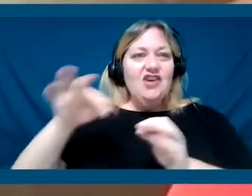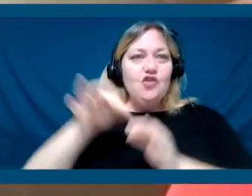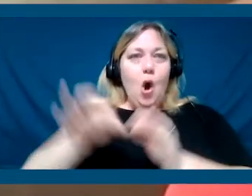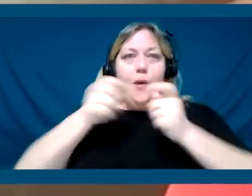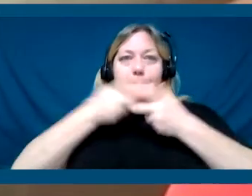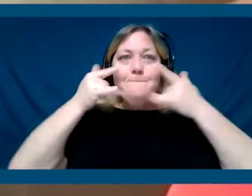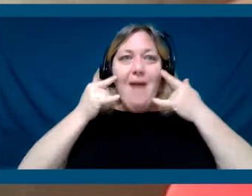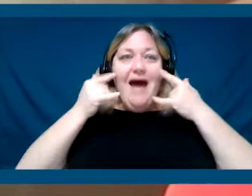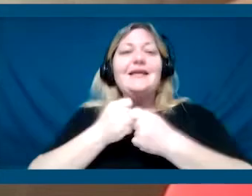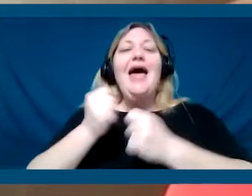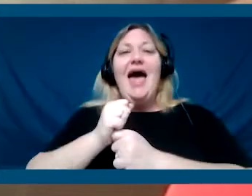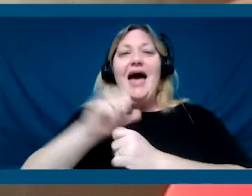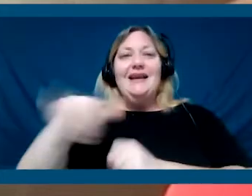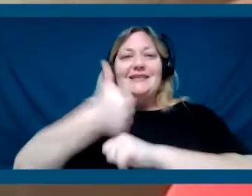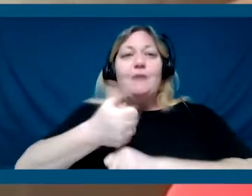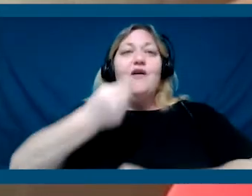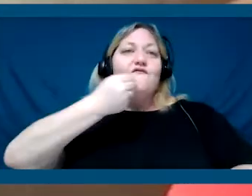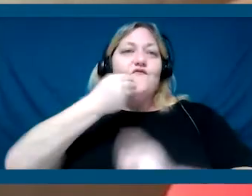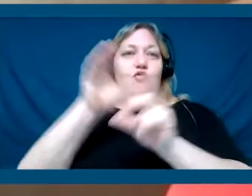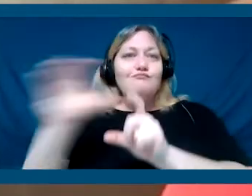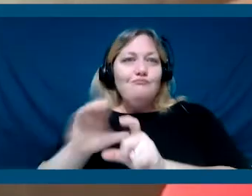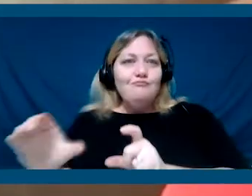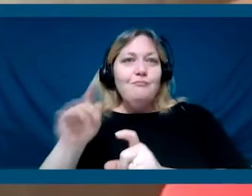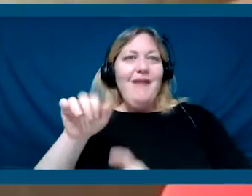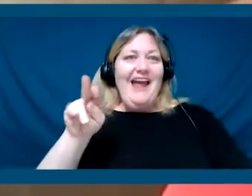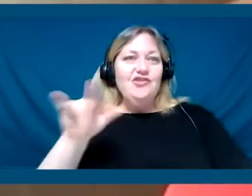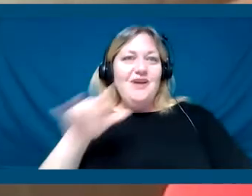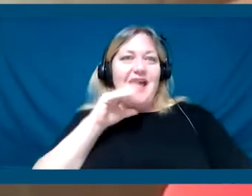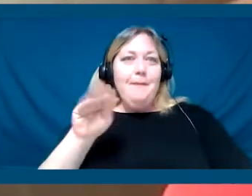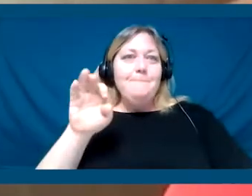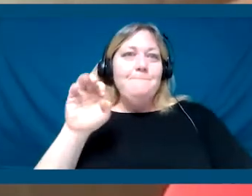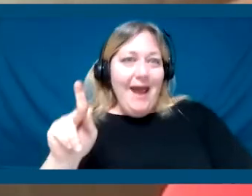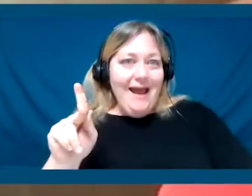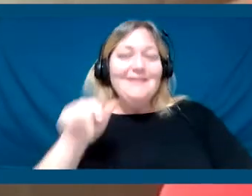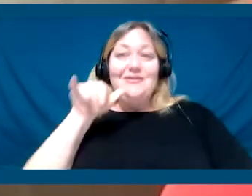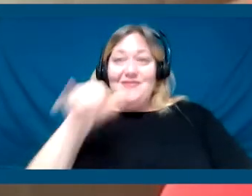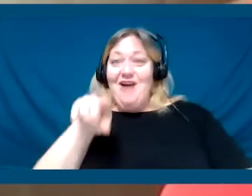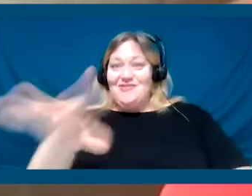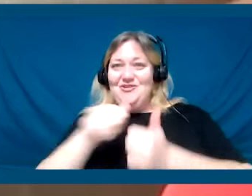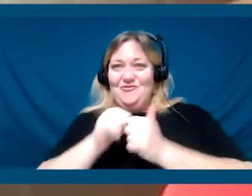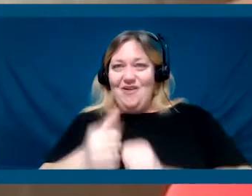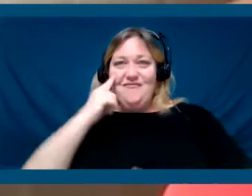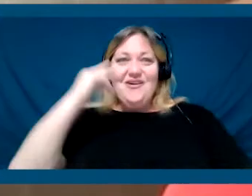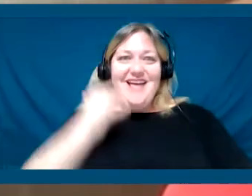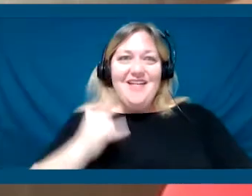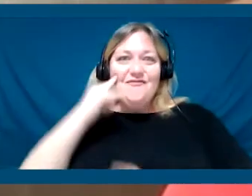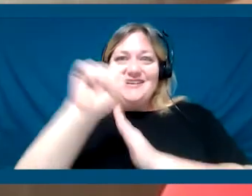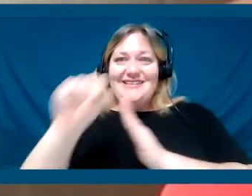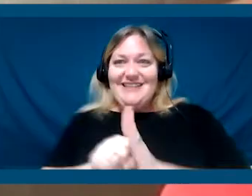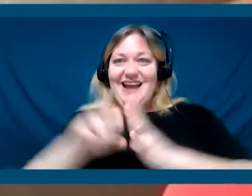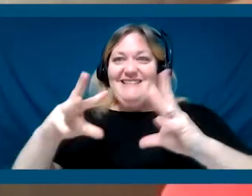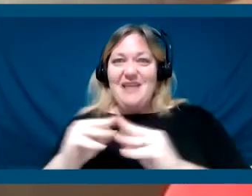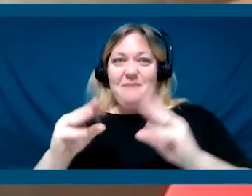and established a food pantry and a food bank. So now she's running for the California State